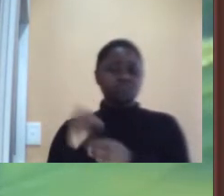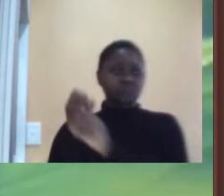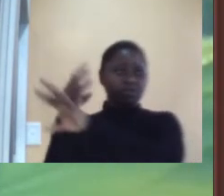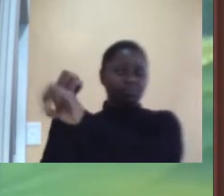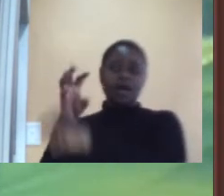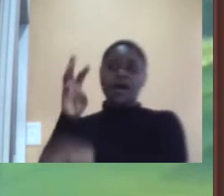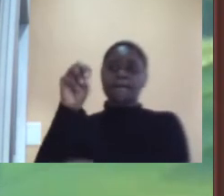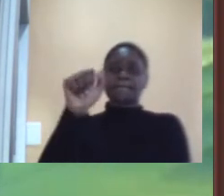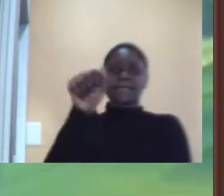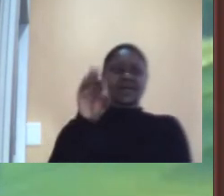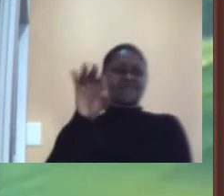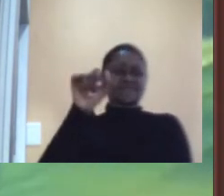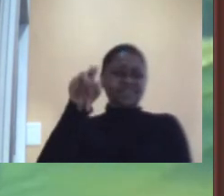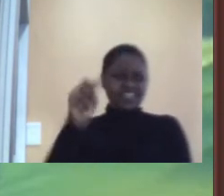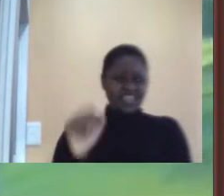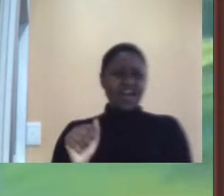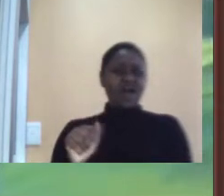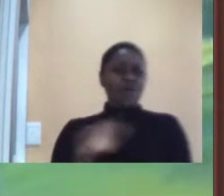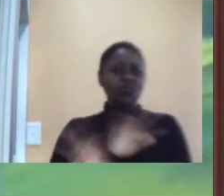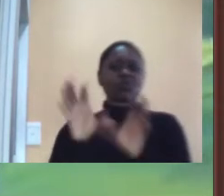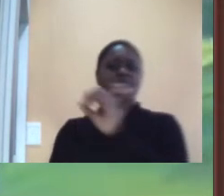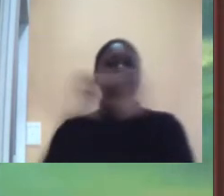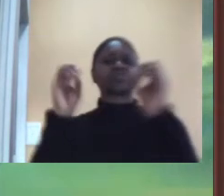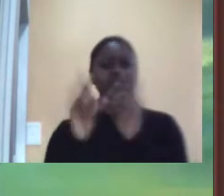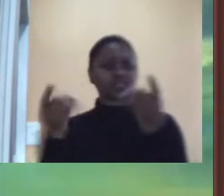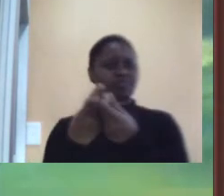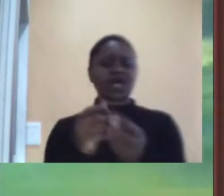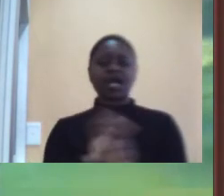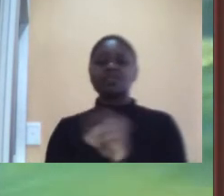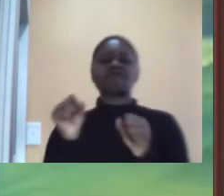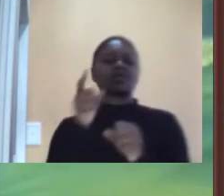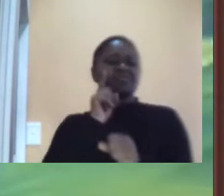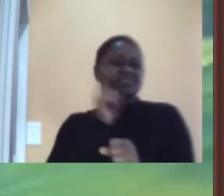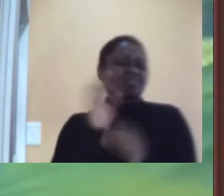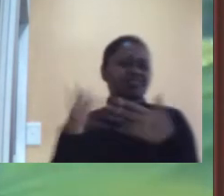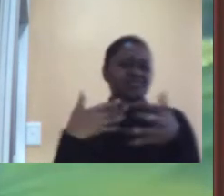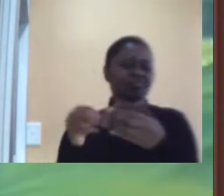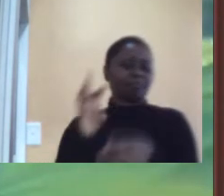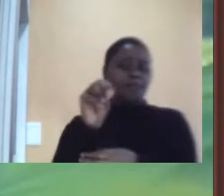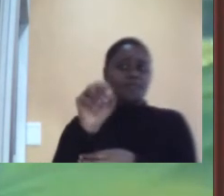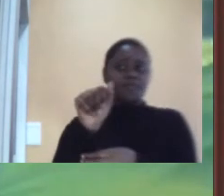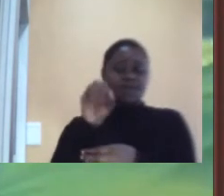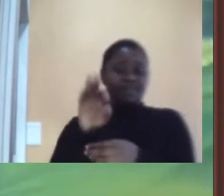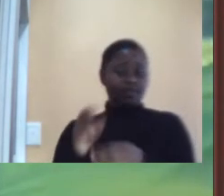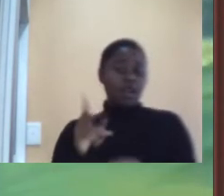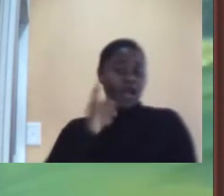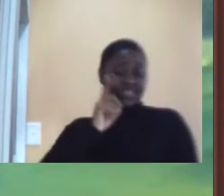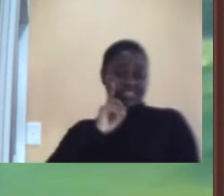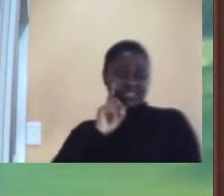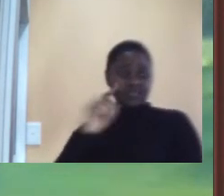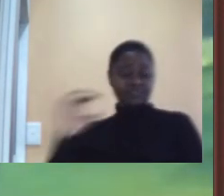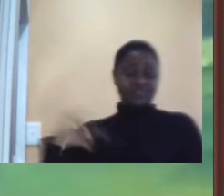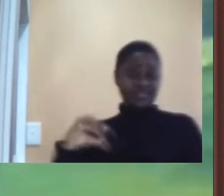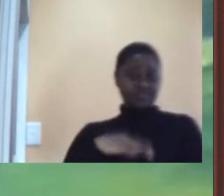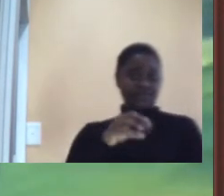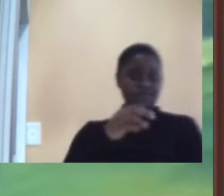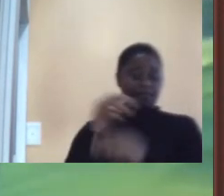mafia in my department since I've come. I've not seen any mafia. I've seen staff members who are willing to